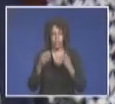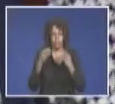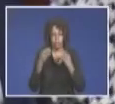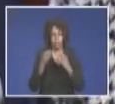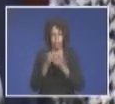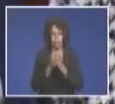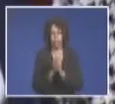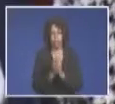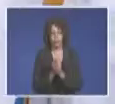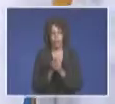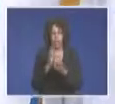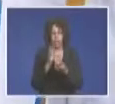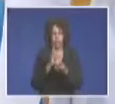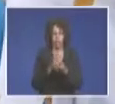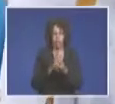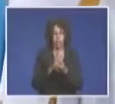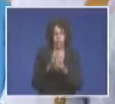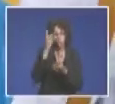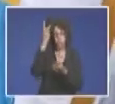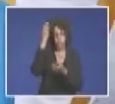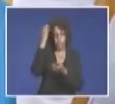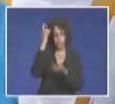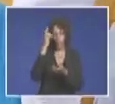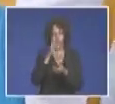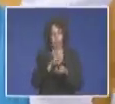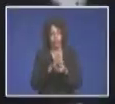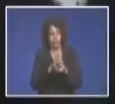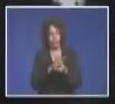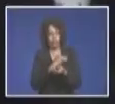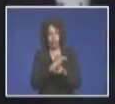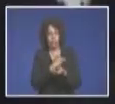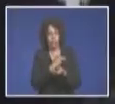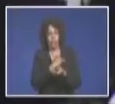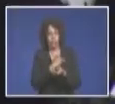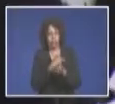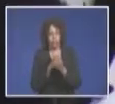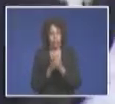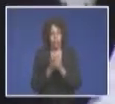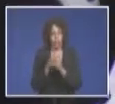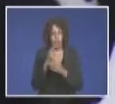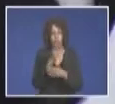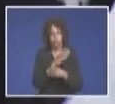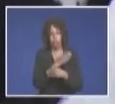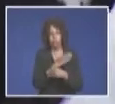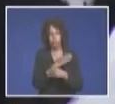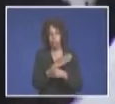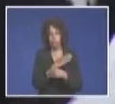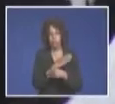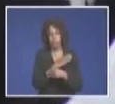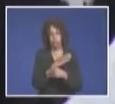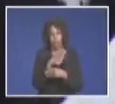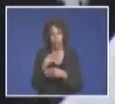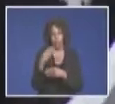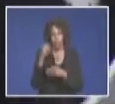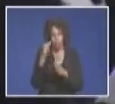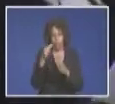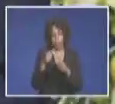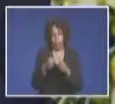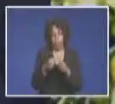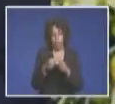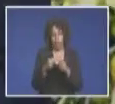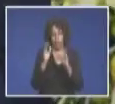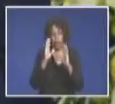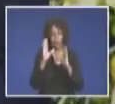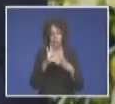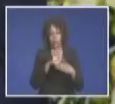the Honorable Hubert Minnis hailed the Free National Movement's meritorious council member as a bold and courageous spirit,